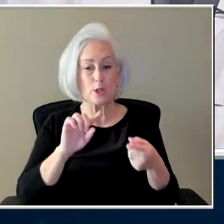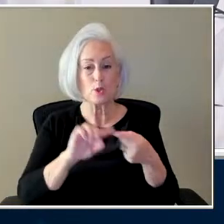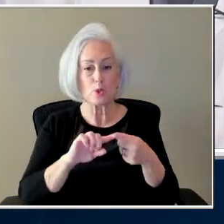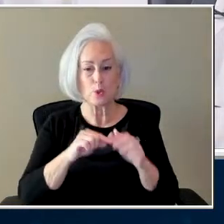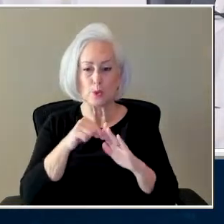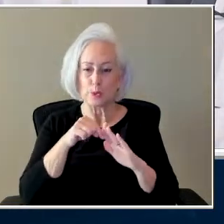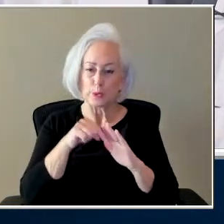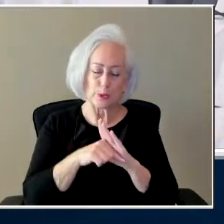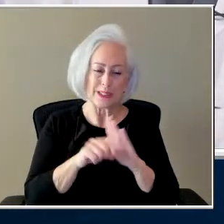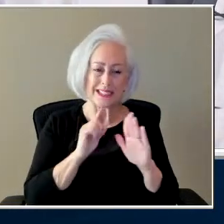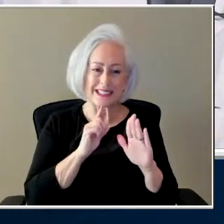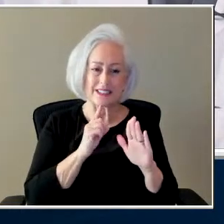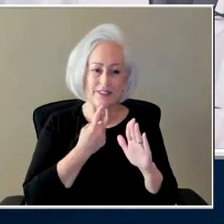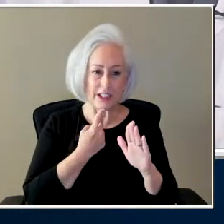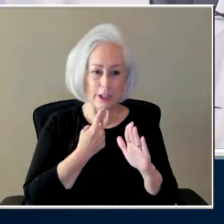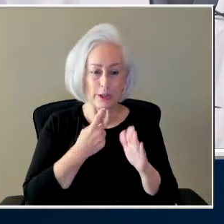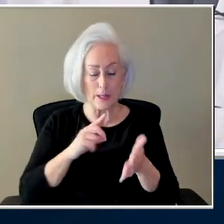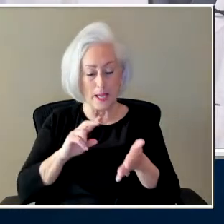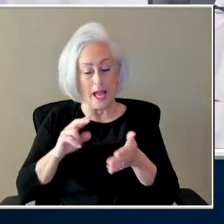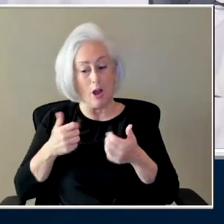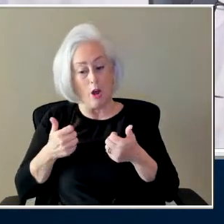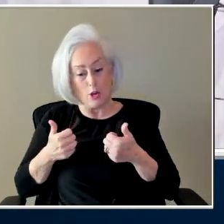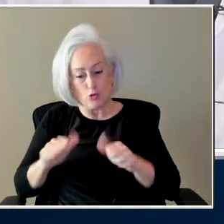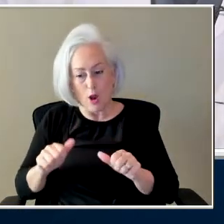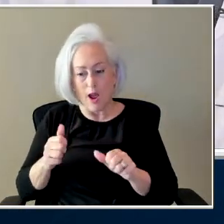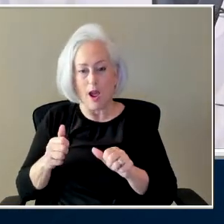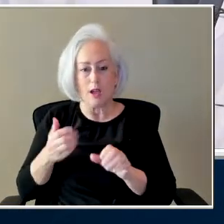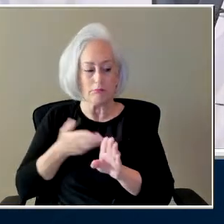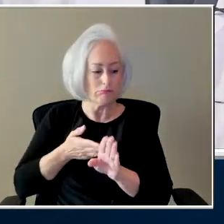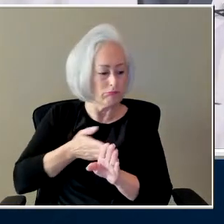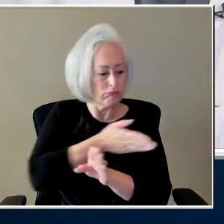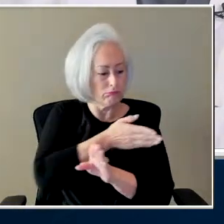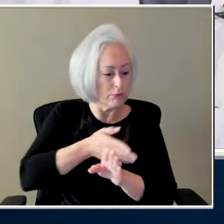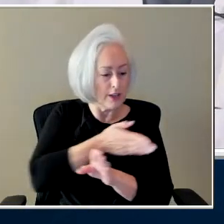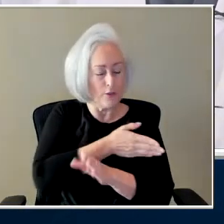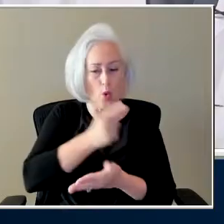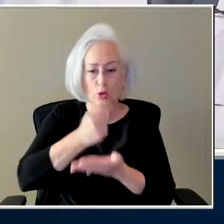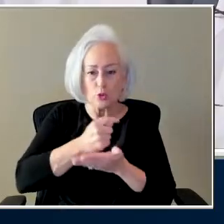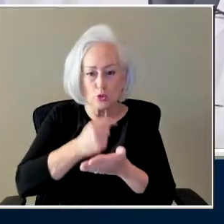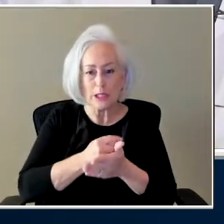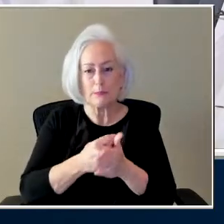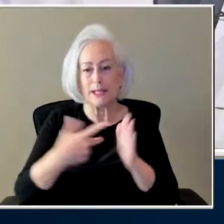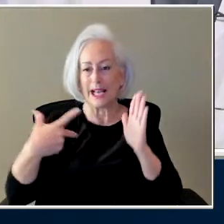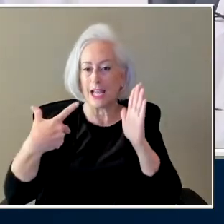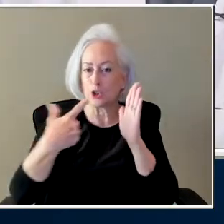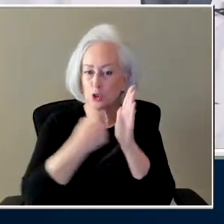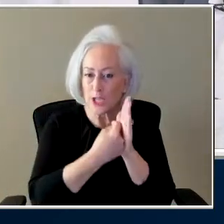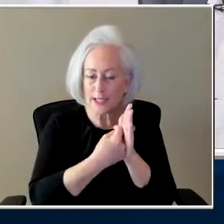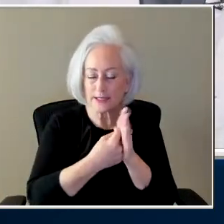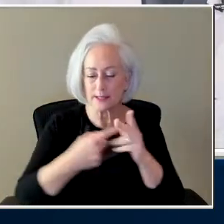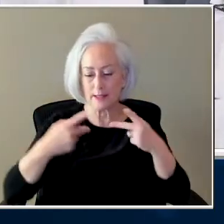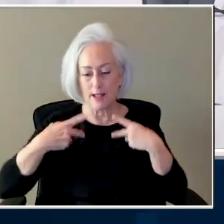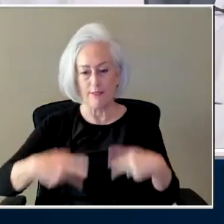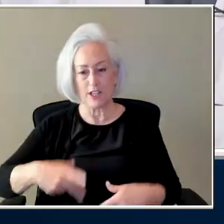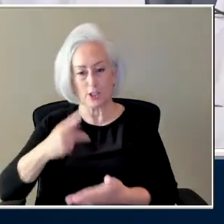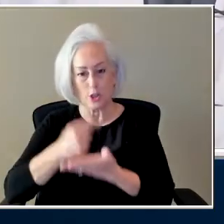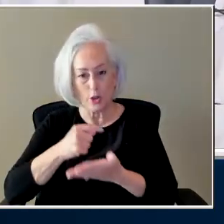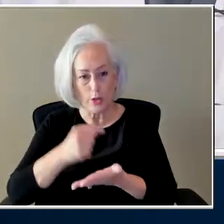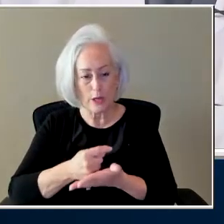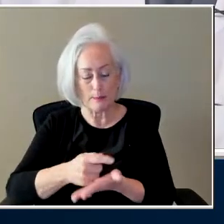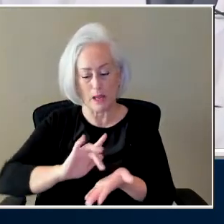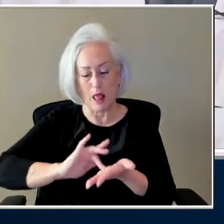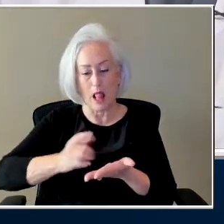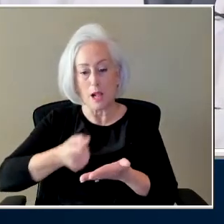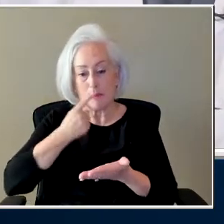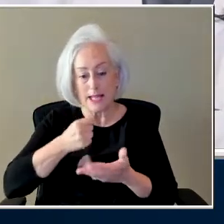failed non-operative treatment. So they've tried all the things like injections, physical therapy, anti-inflammatories. And if those don't work,